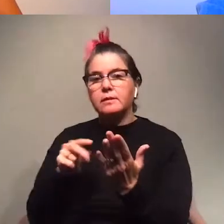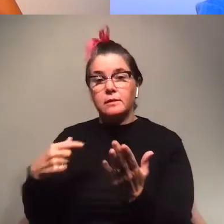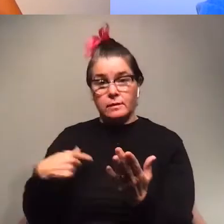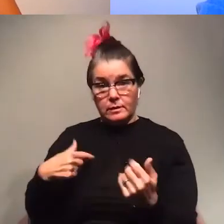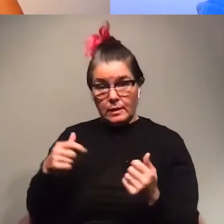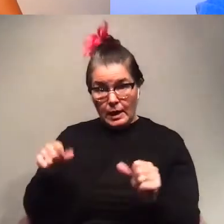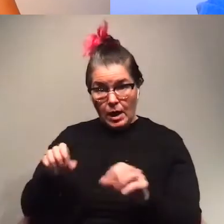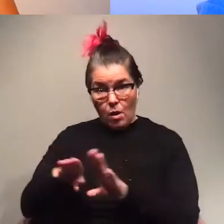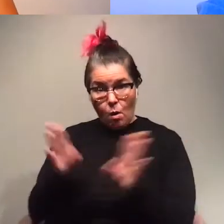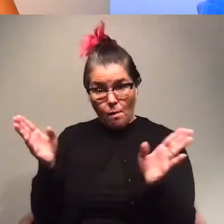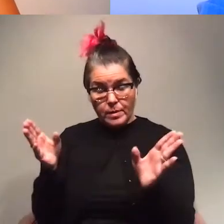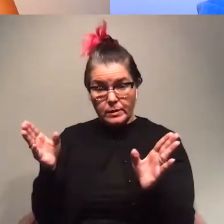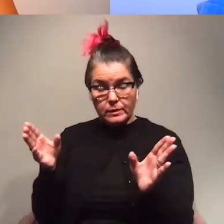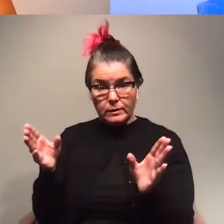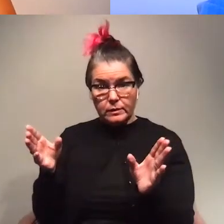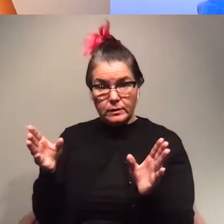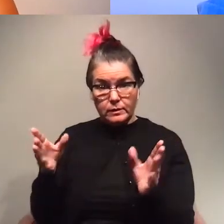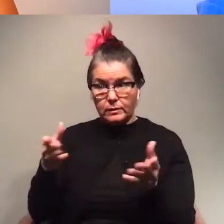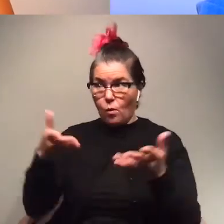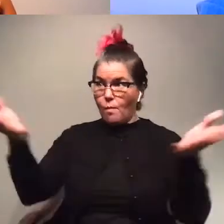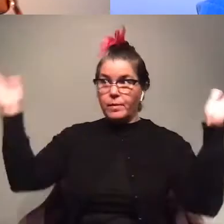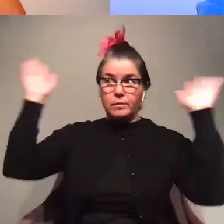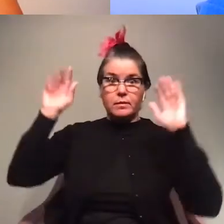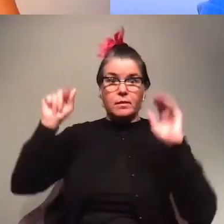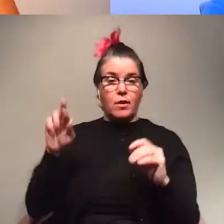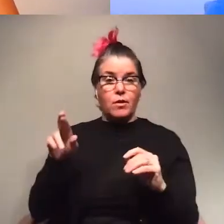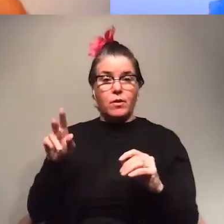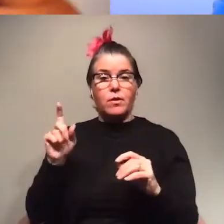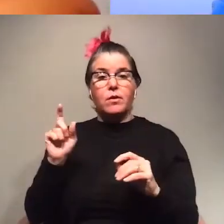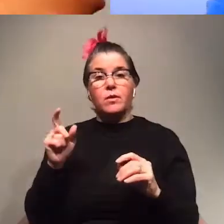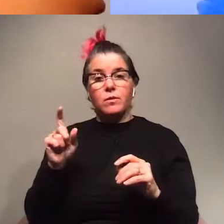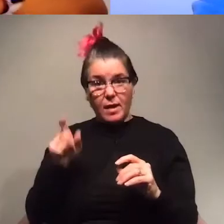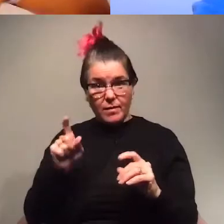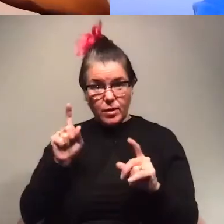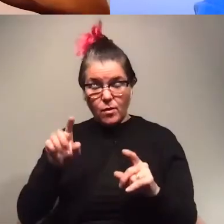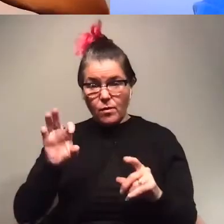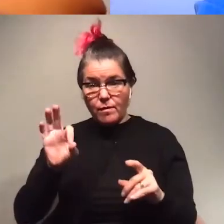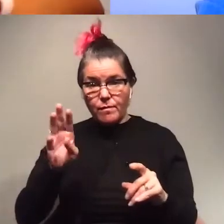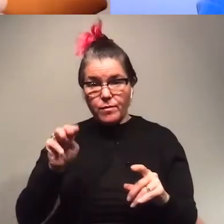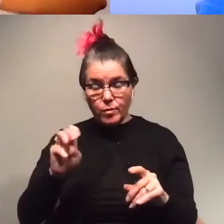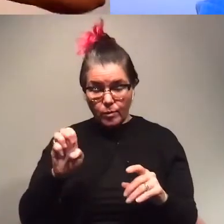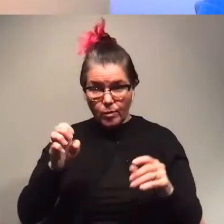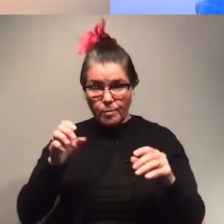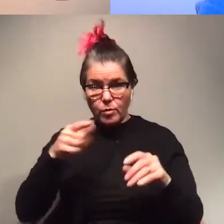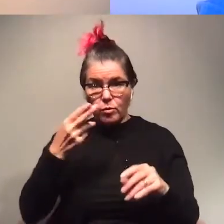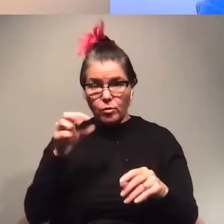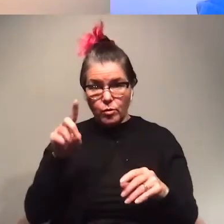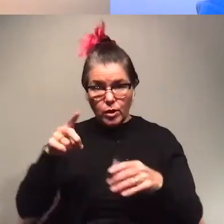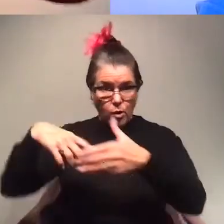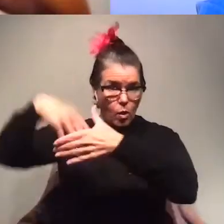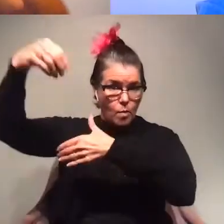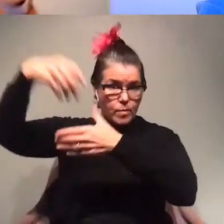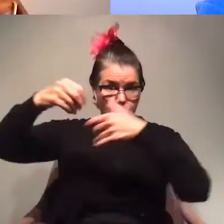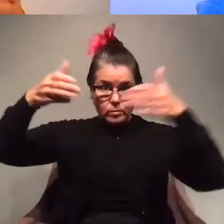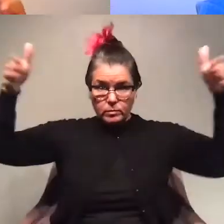open this in the open air, or am I supposed to go to the fume hood when I open it so that it sucks all of the air